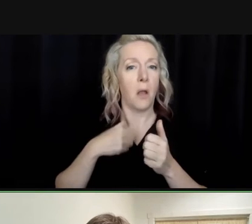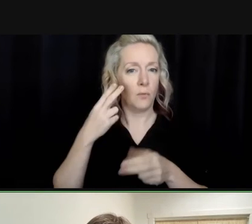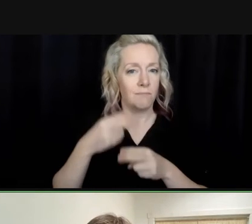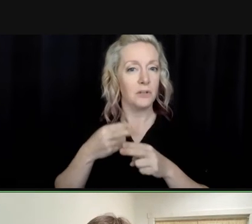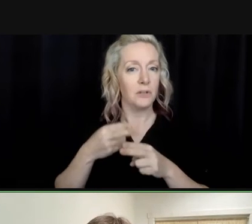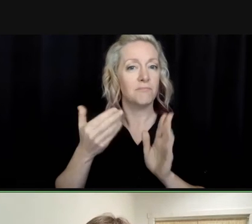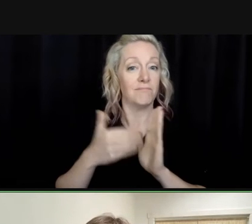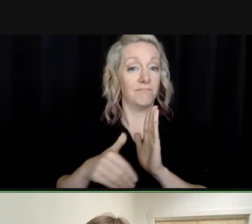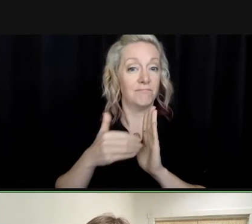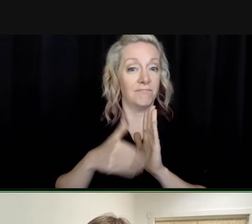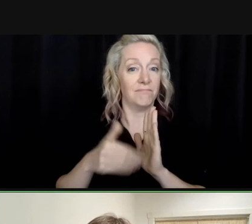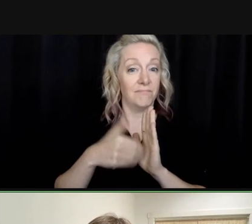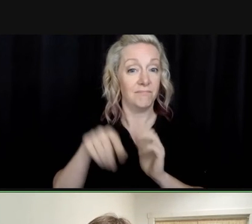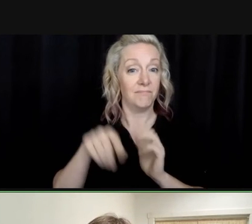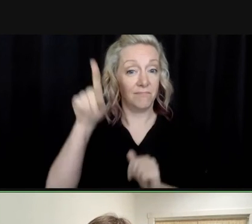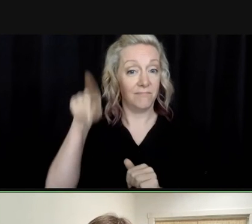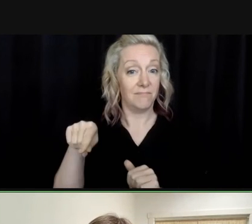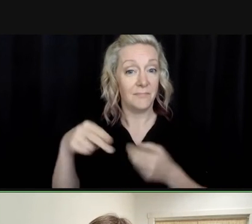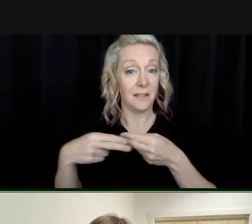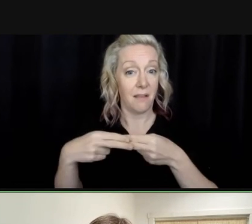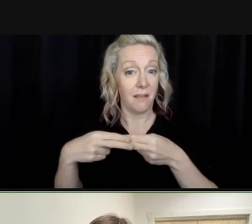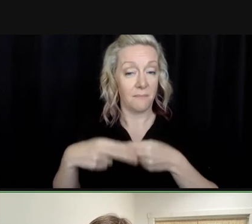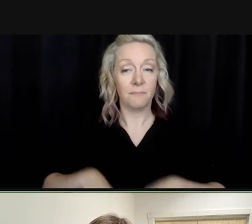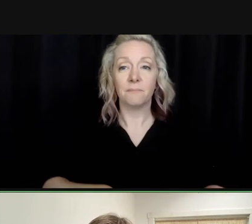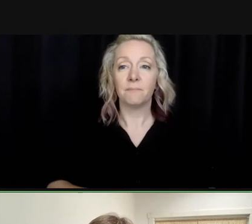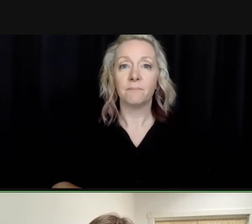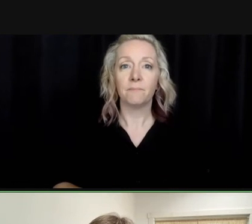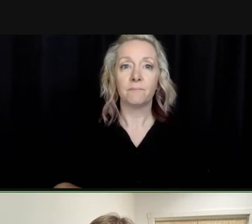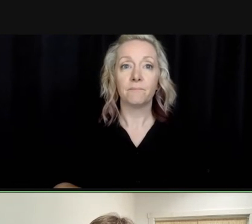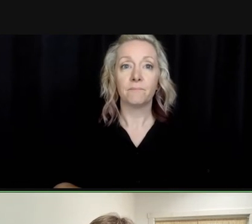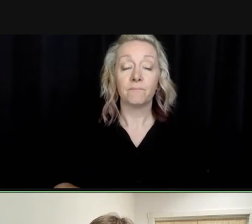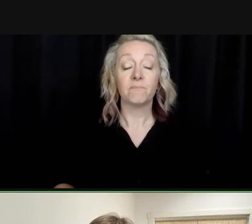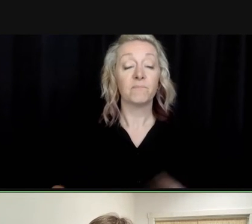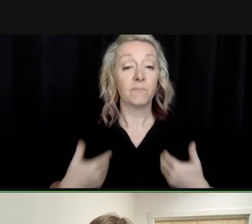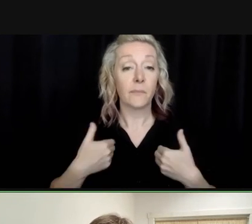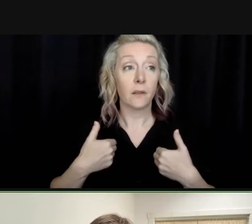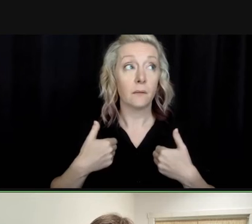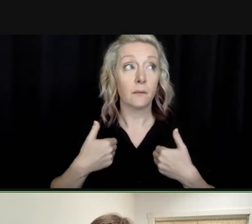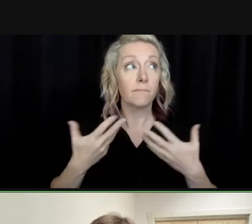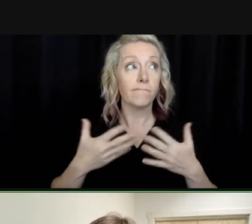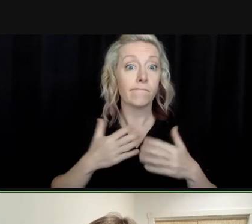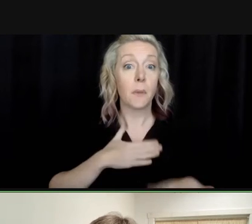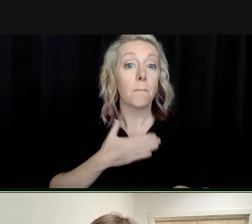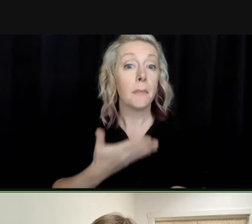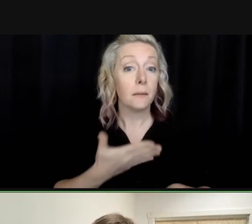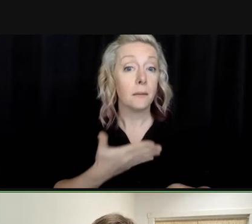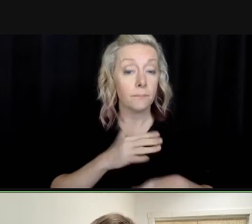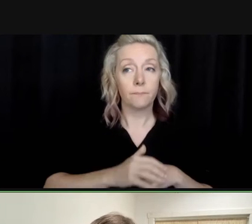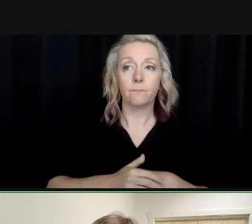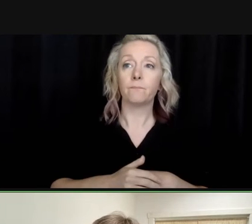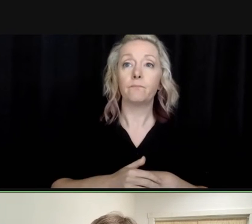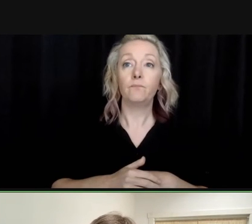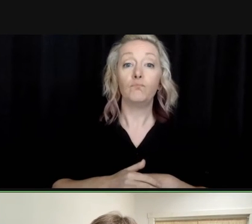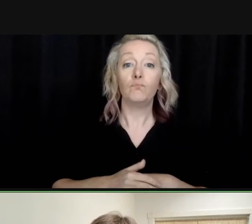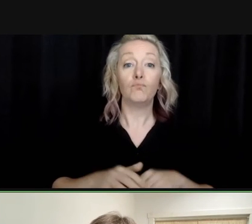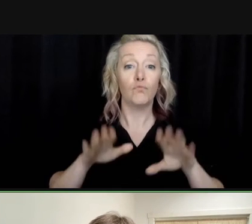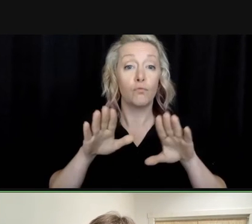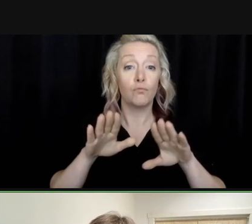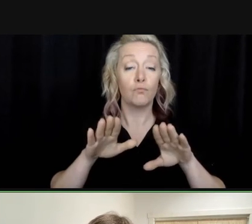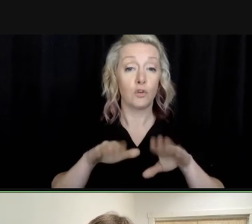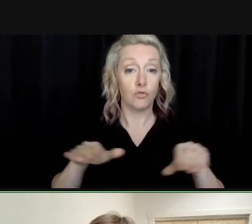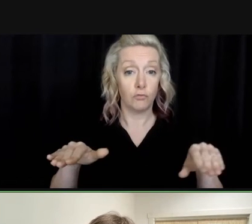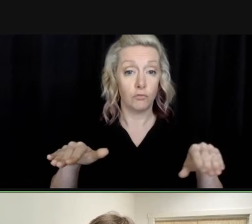this. I think that I'm going to admit that children, individuals with